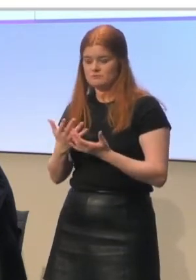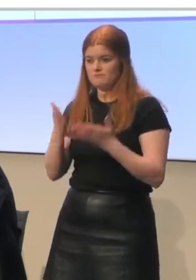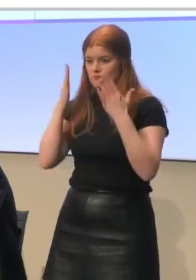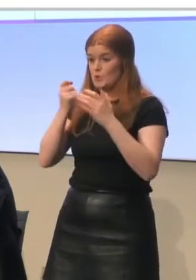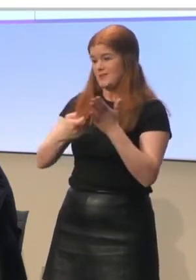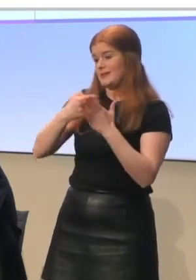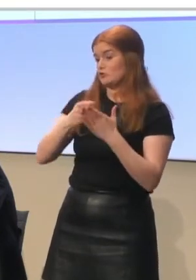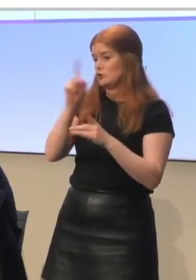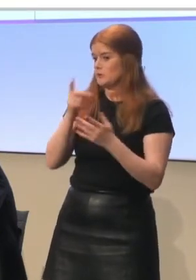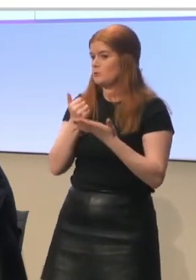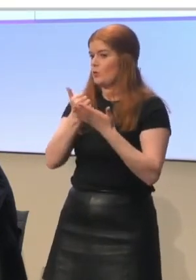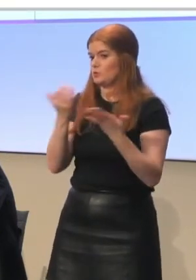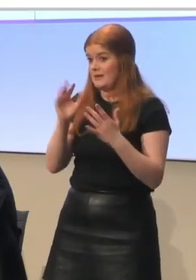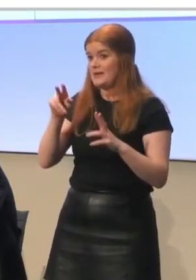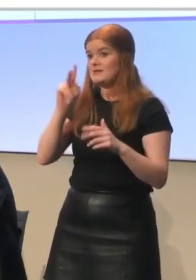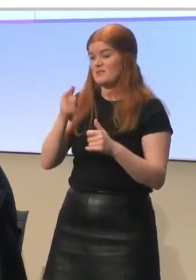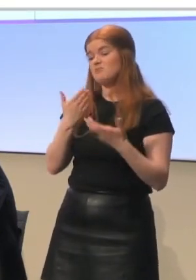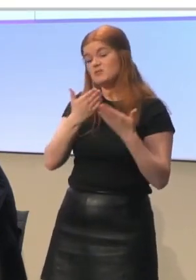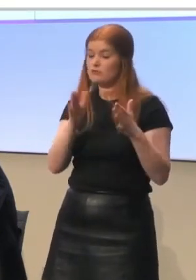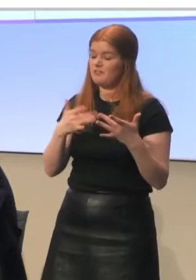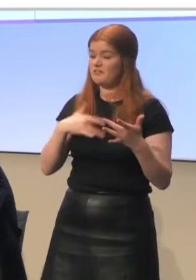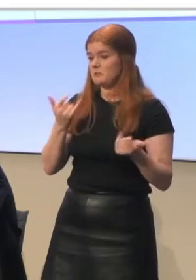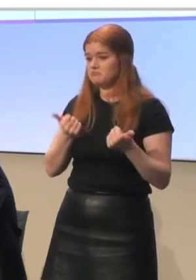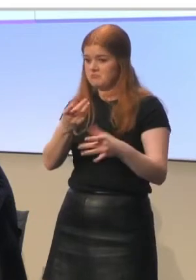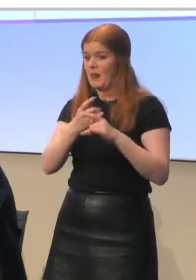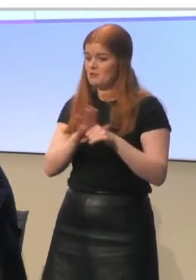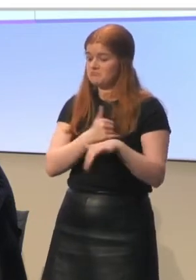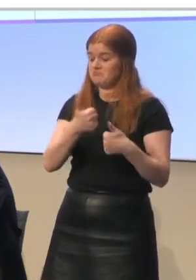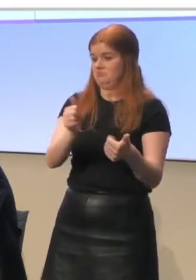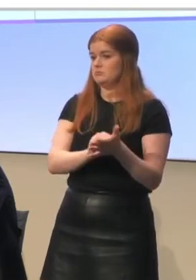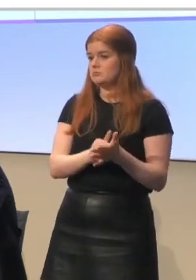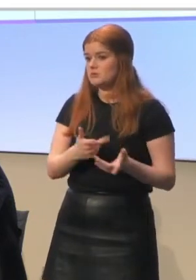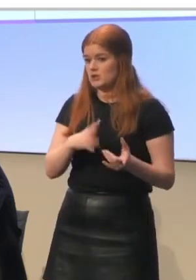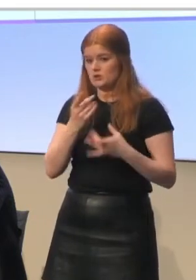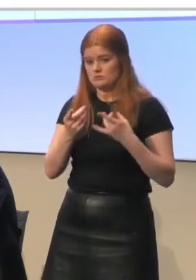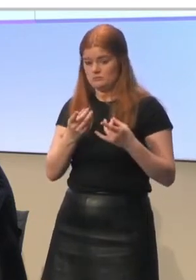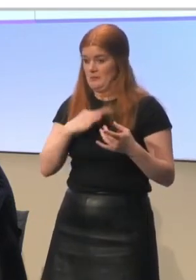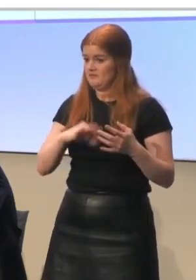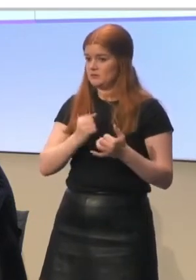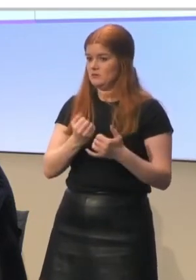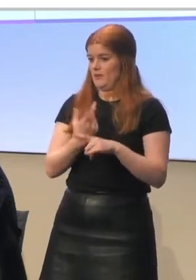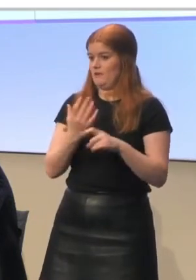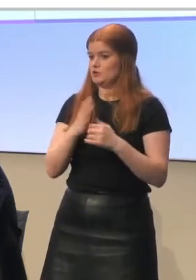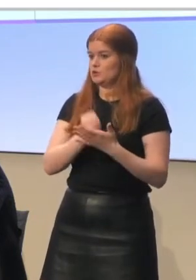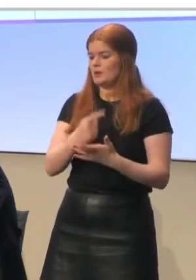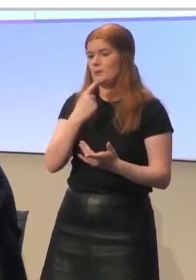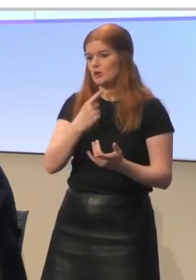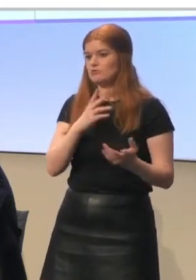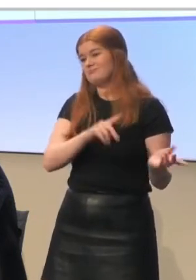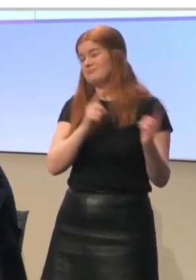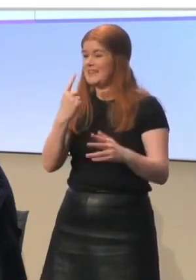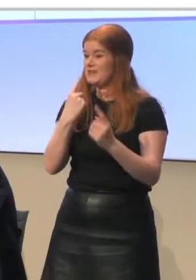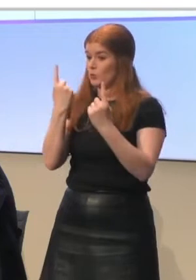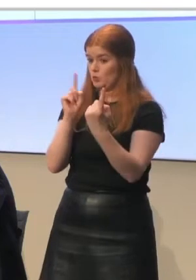subject supports, we can see that generally they were felt to be quite helpful and doing a lot for students, but that the individual